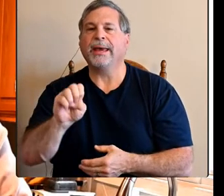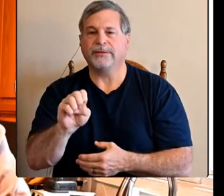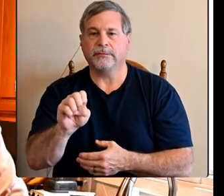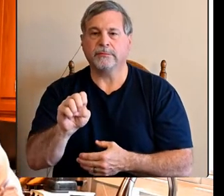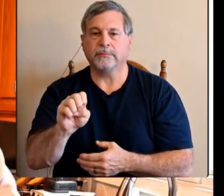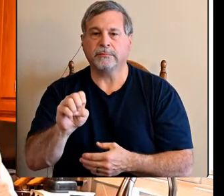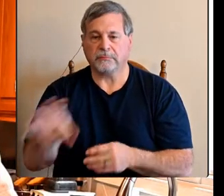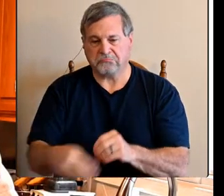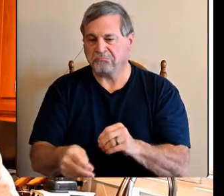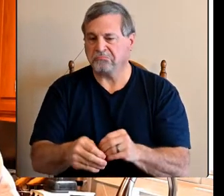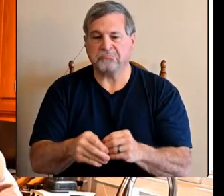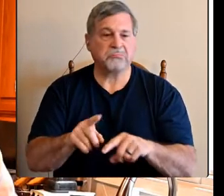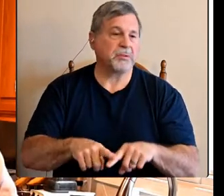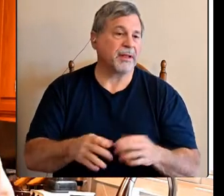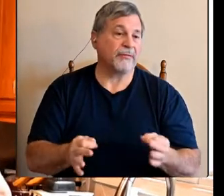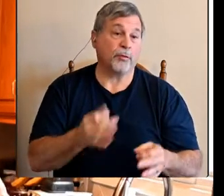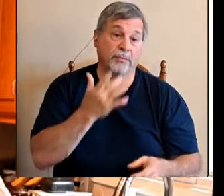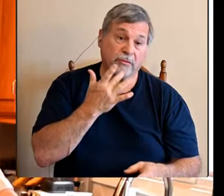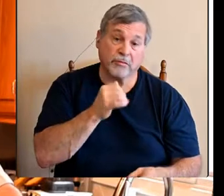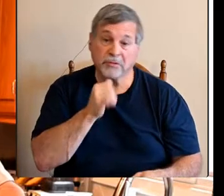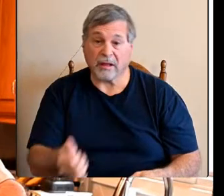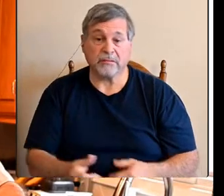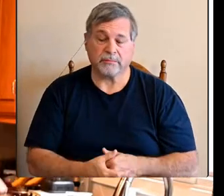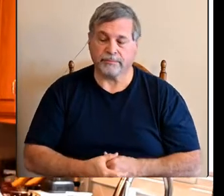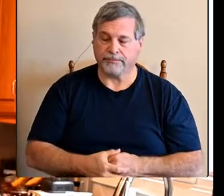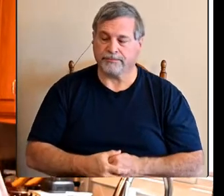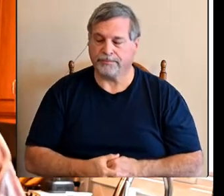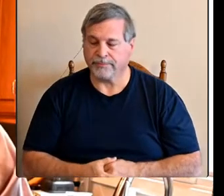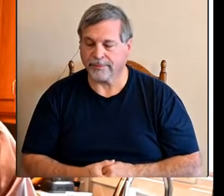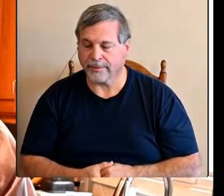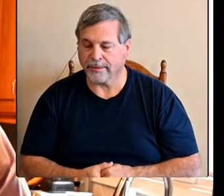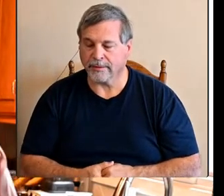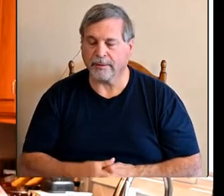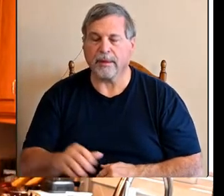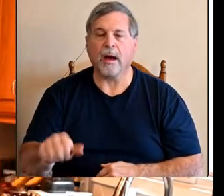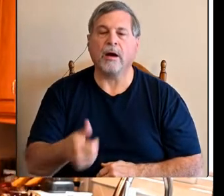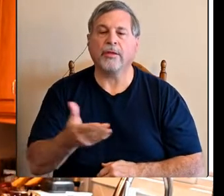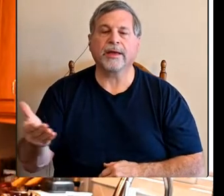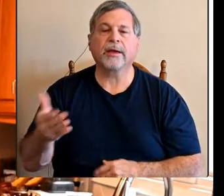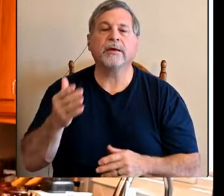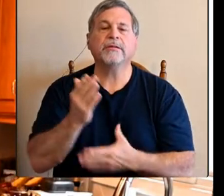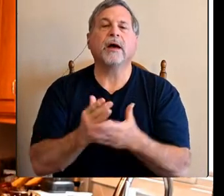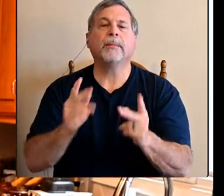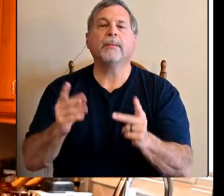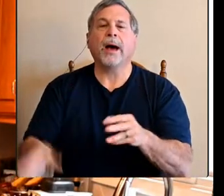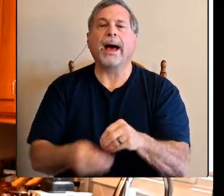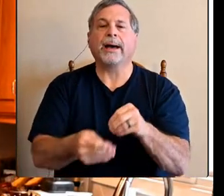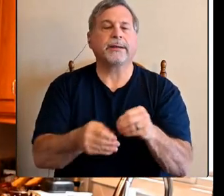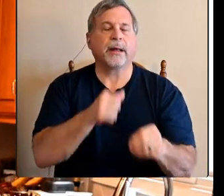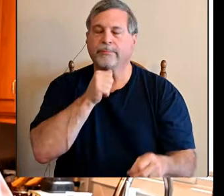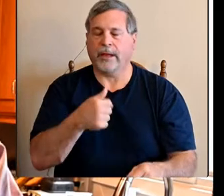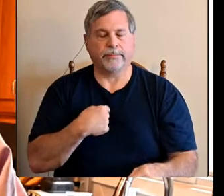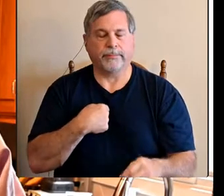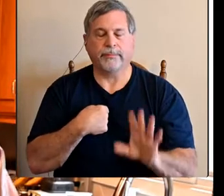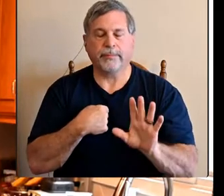and again just depends on whether you like cilantro or not now the other thing that people put in guacamole that I'm not doing